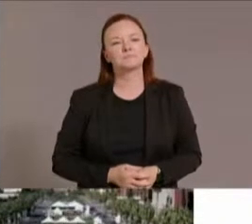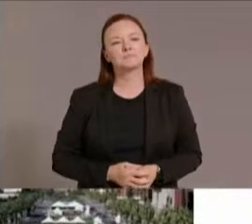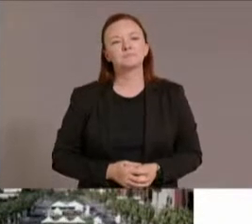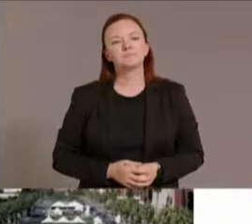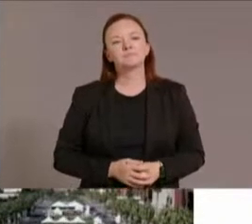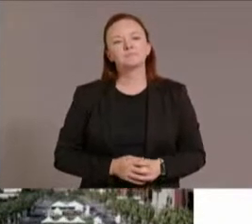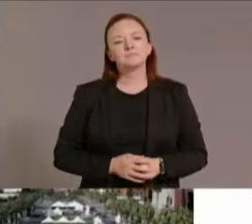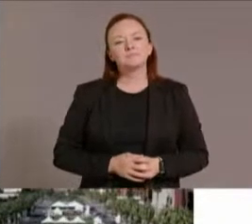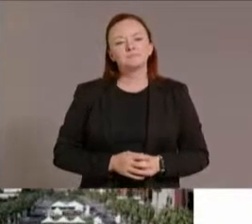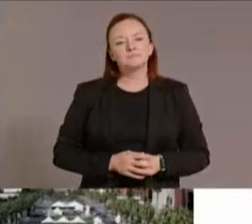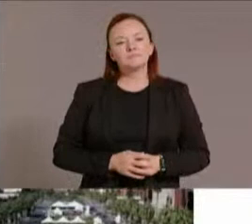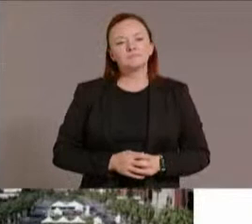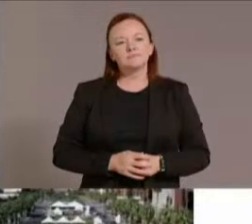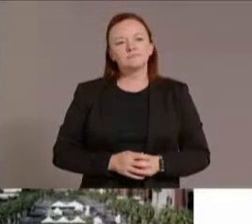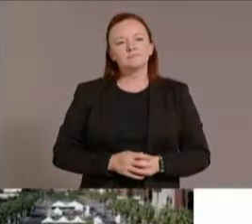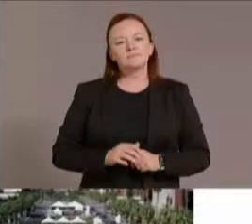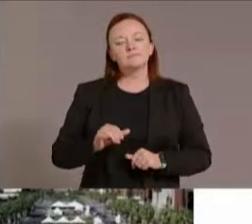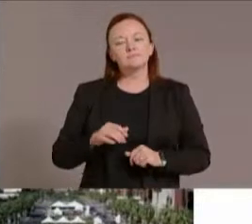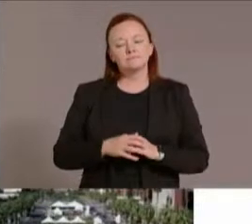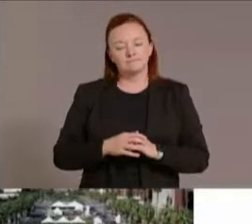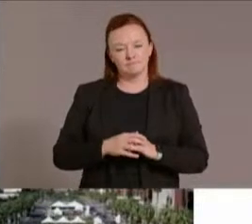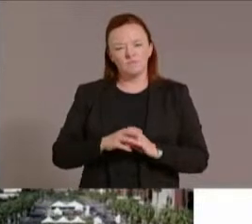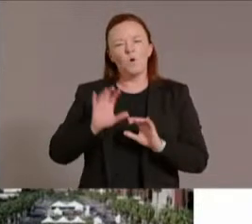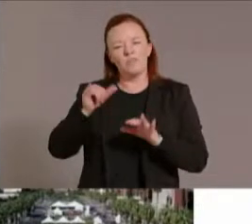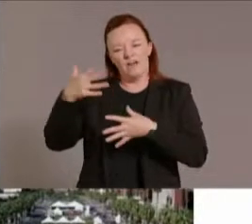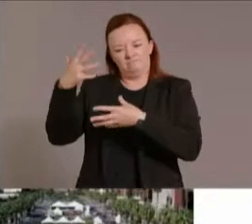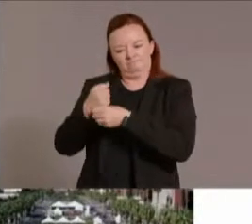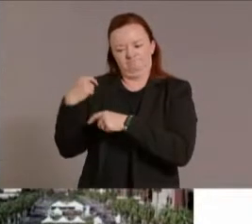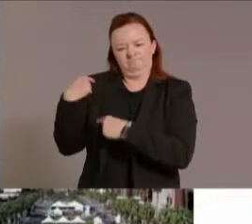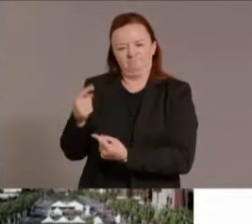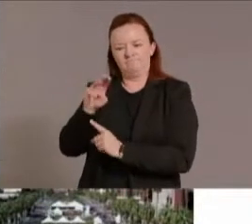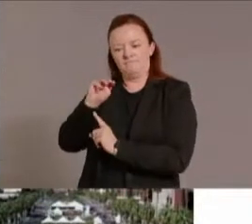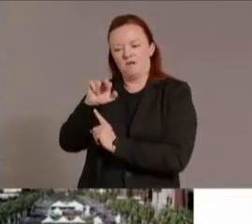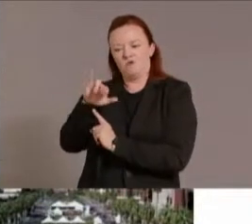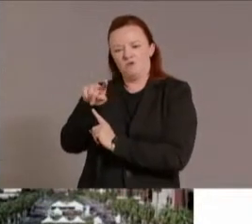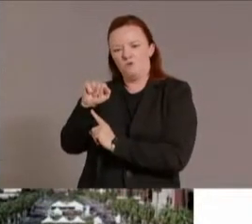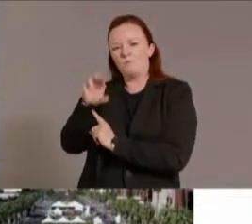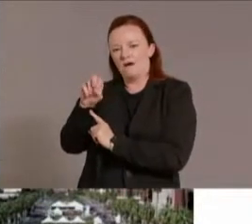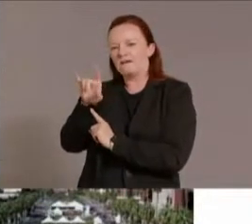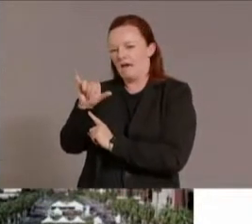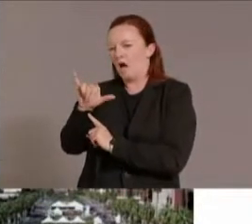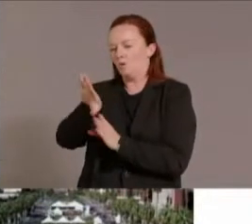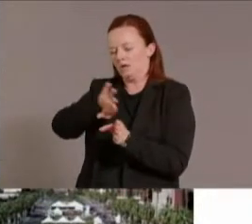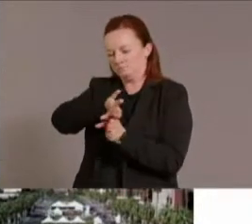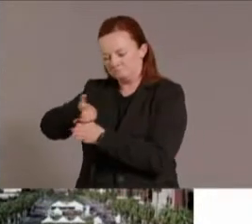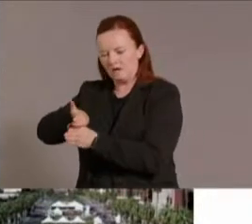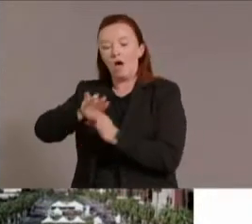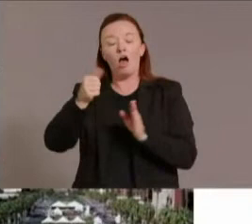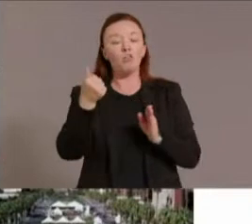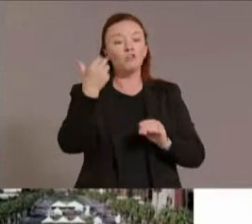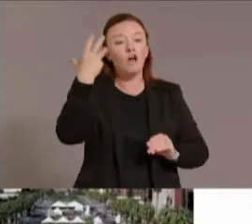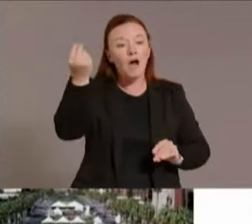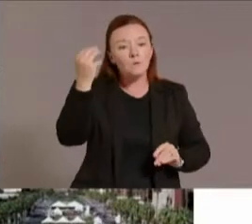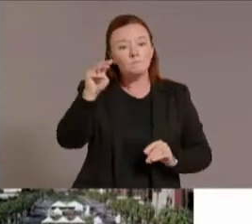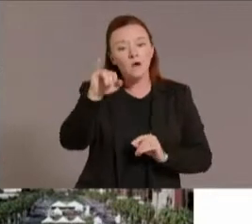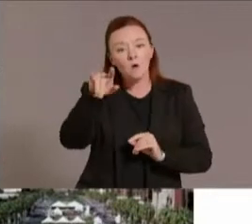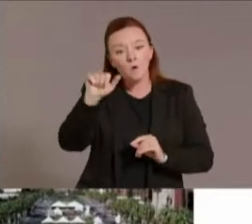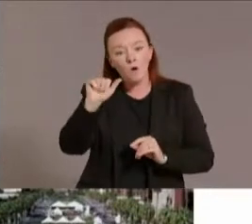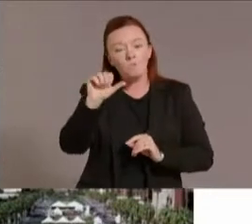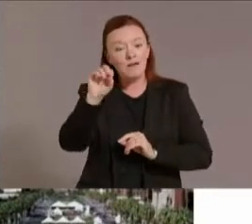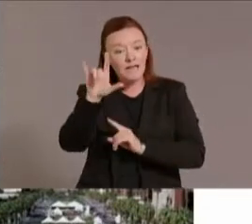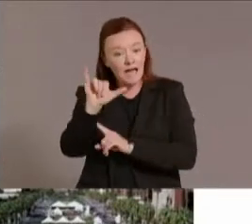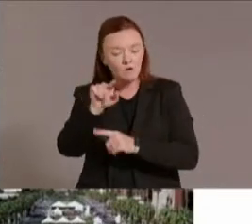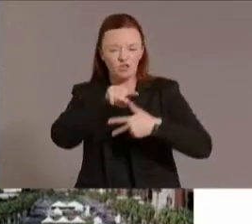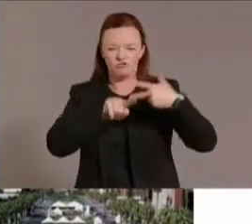got 3 sites outside of Maricopa County. We've had our longest standing one is in partnership with the University of Arizona